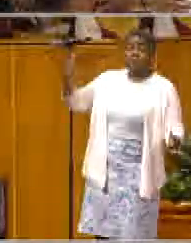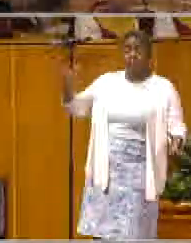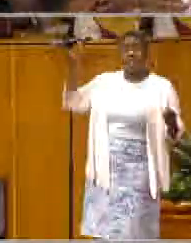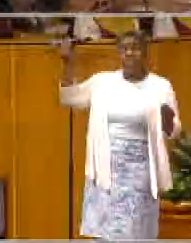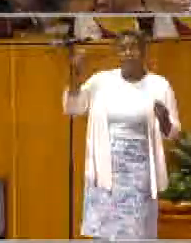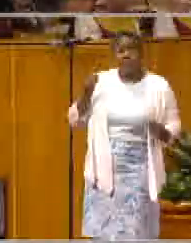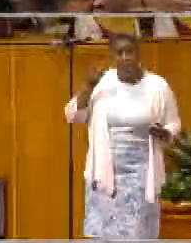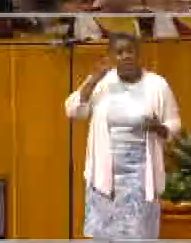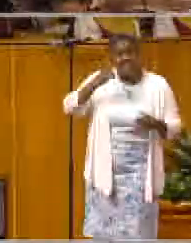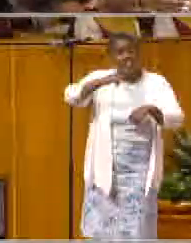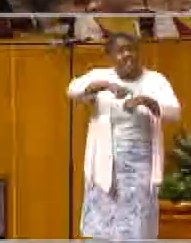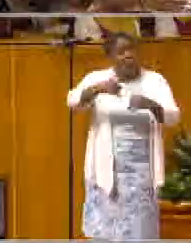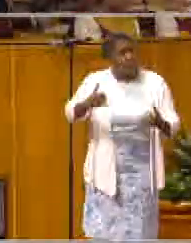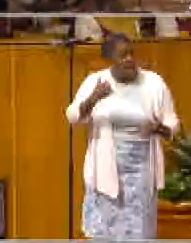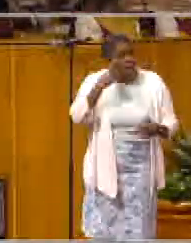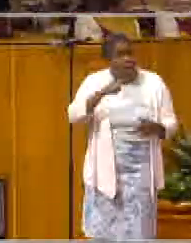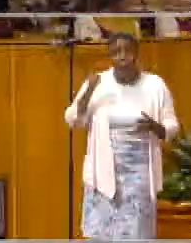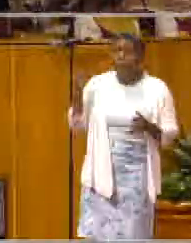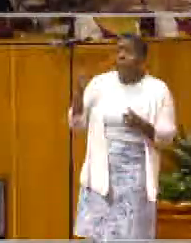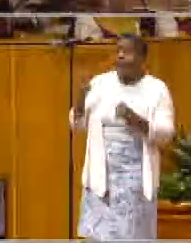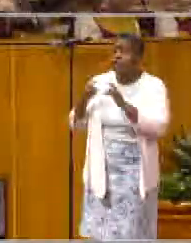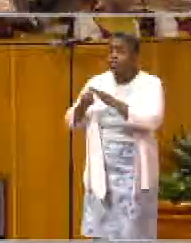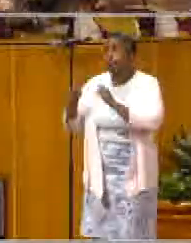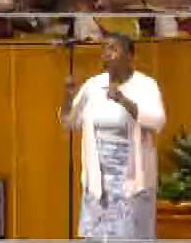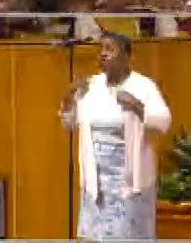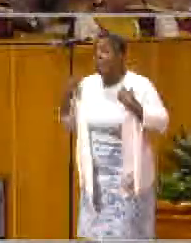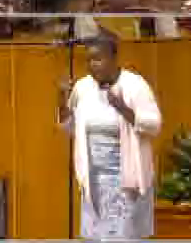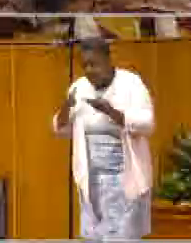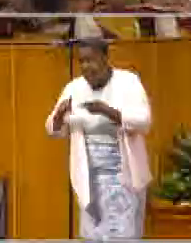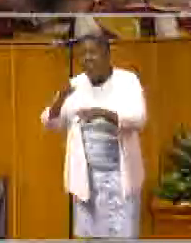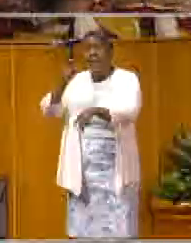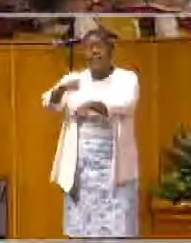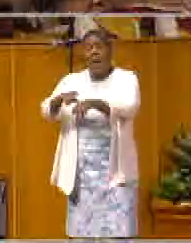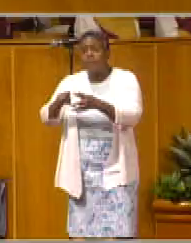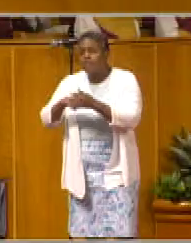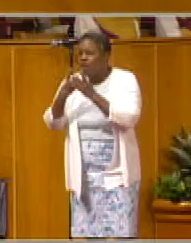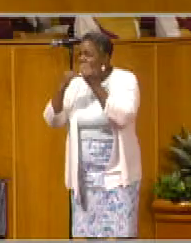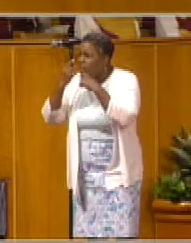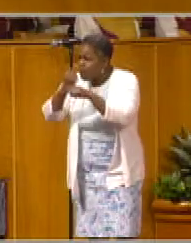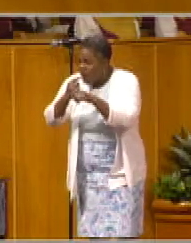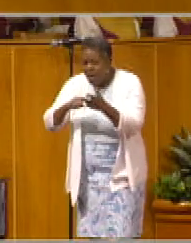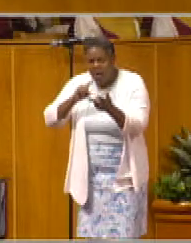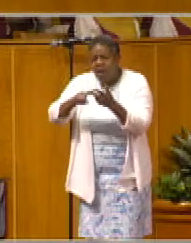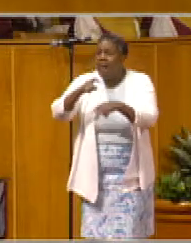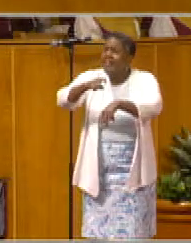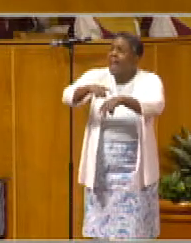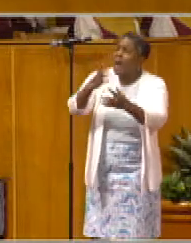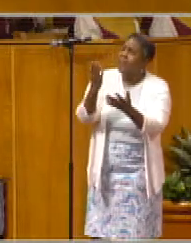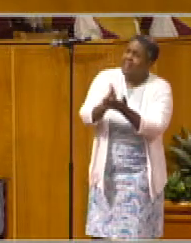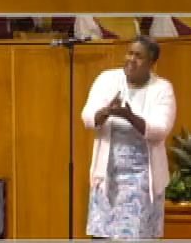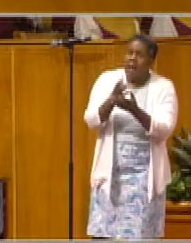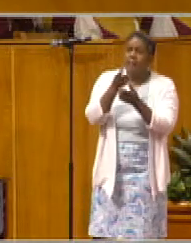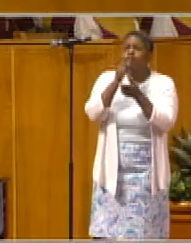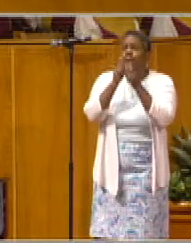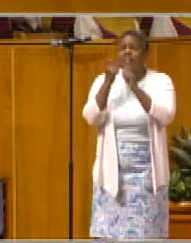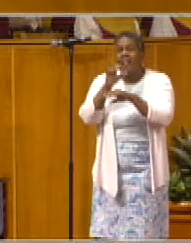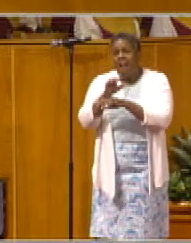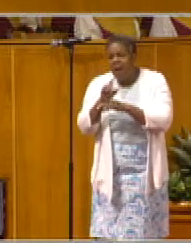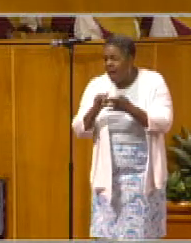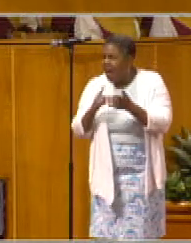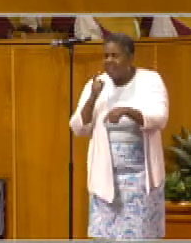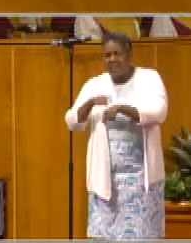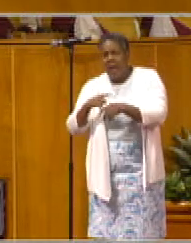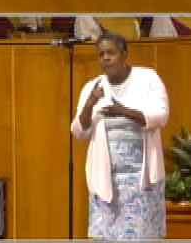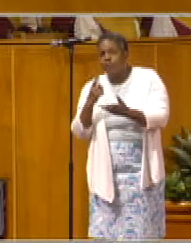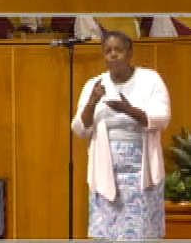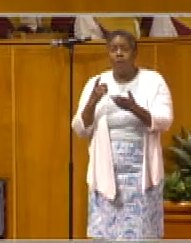me. It was time to get back in the gym. It was time to start eating right. It was time to stop drinking at night. It was time